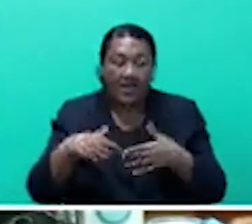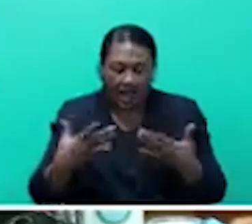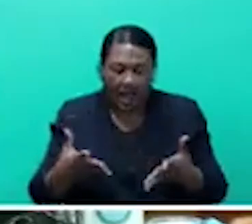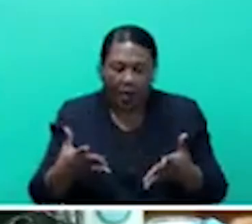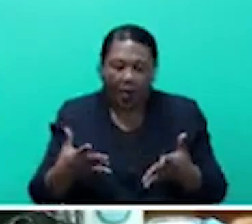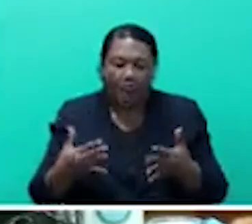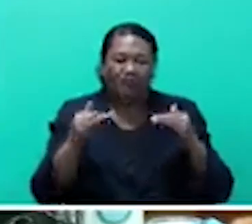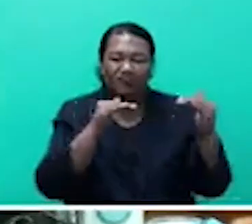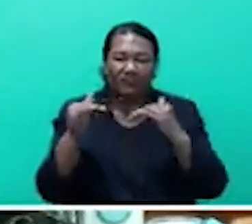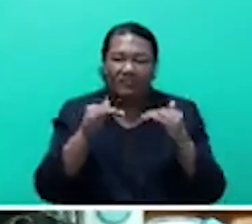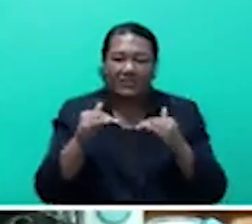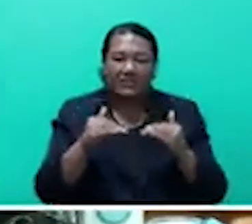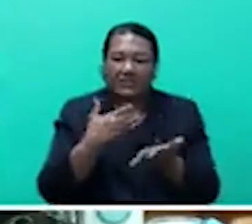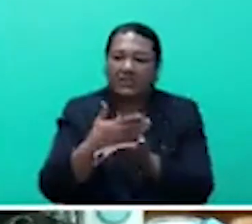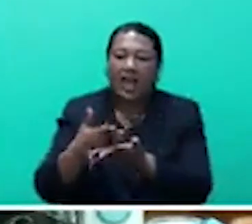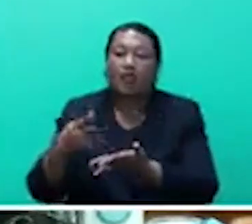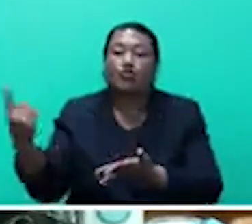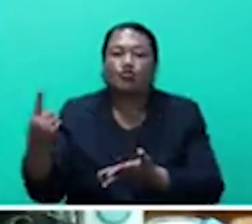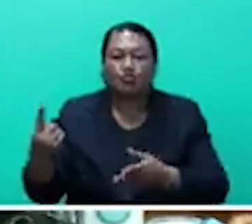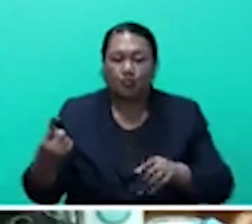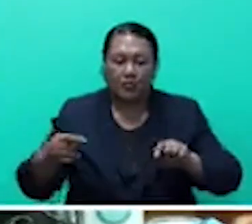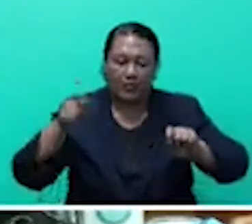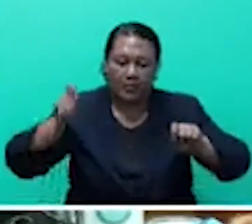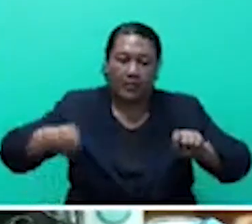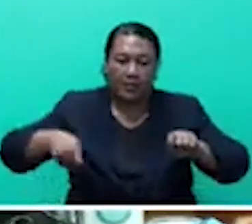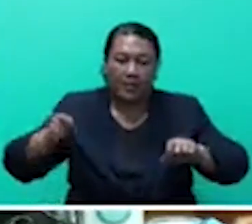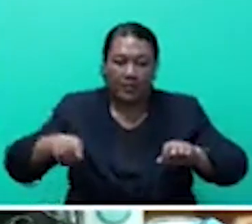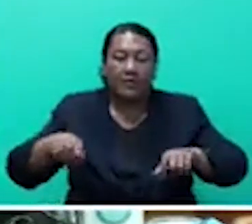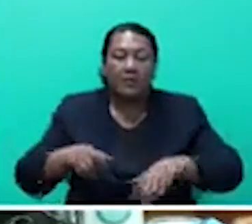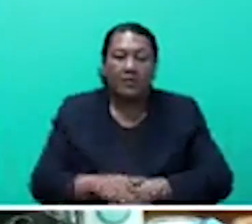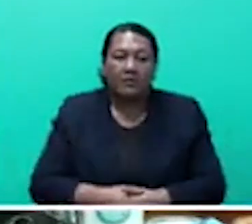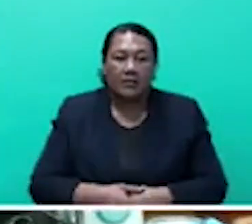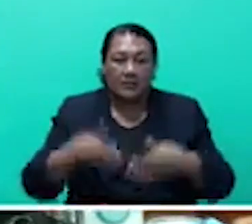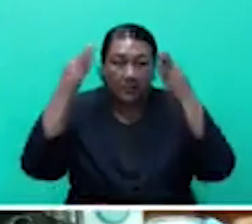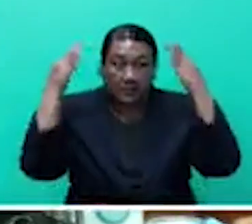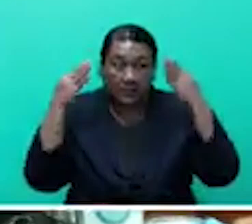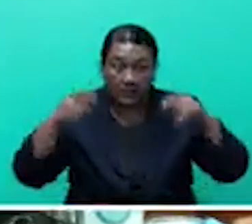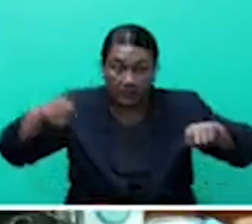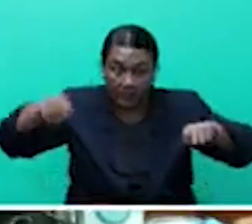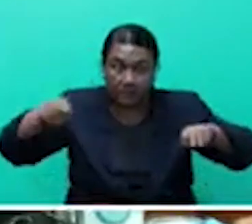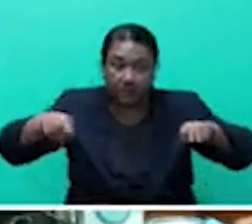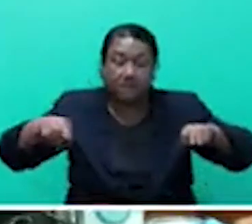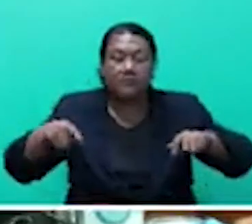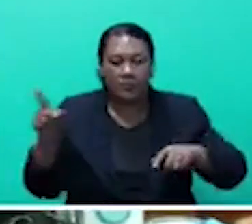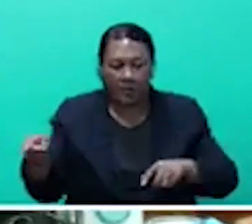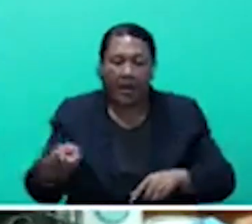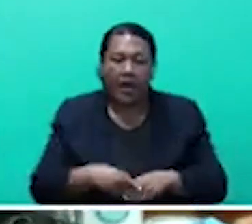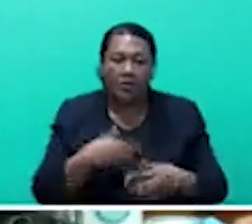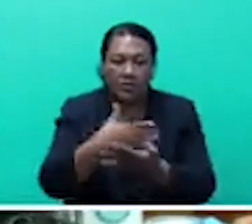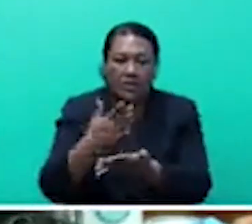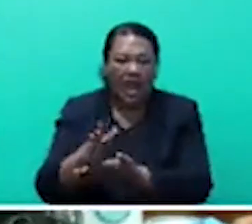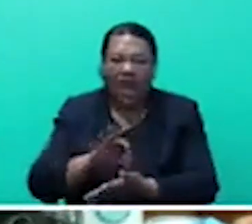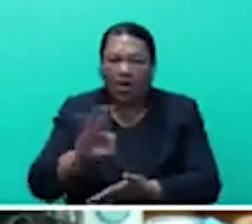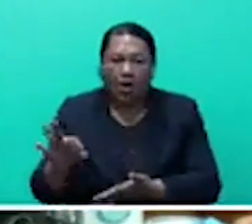of the magistrates and all of the criminal judges. So there is no opportunity where cases just keep getting